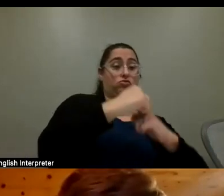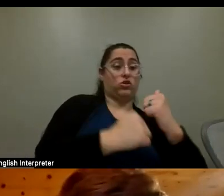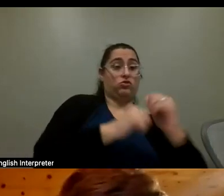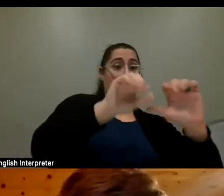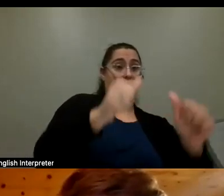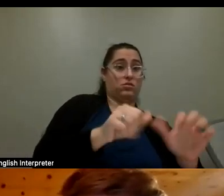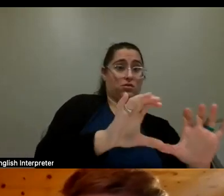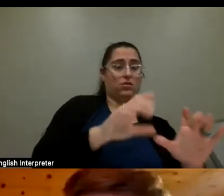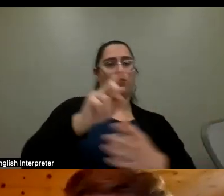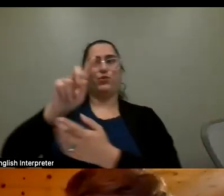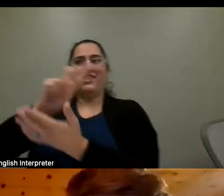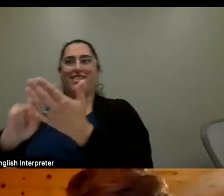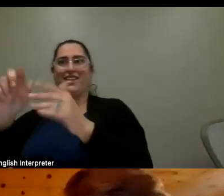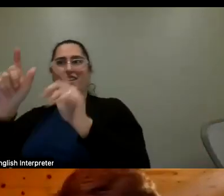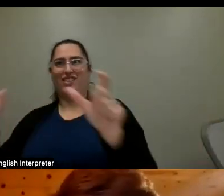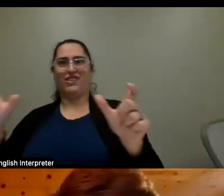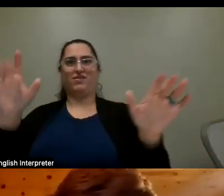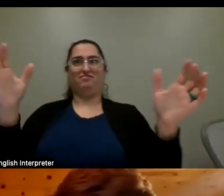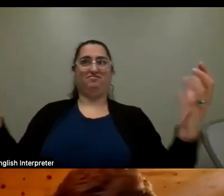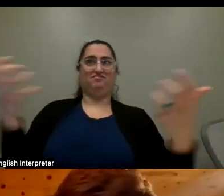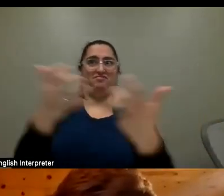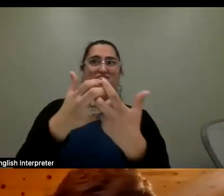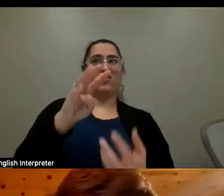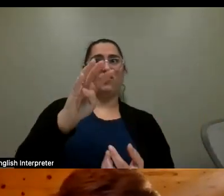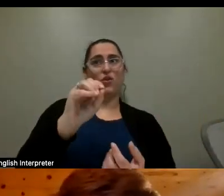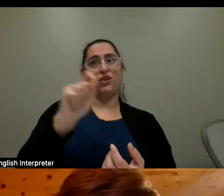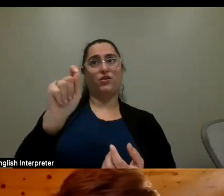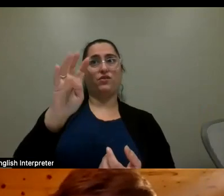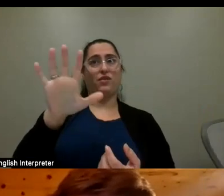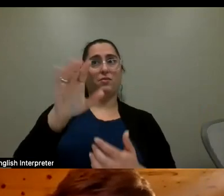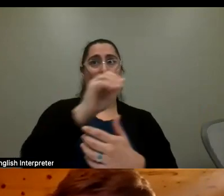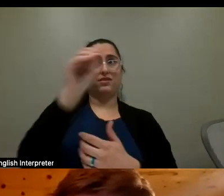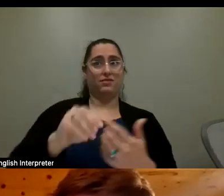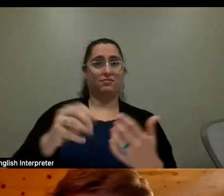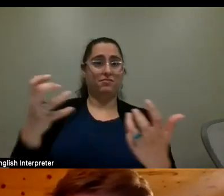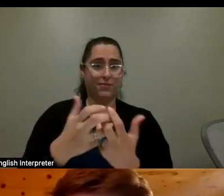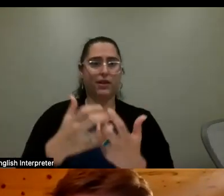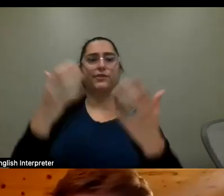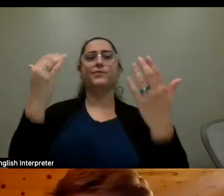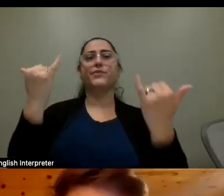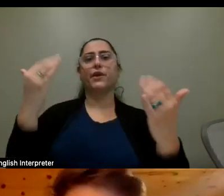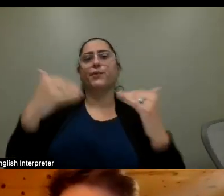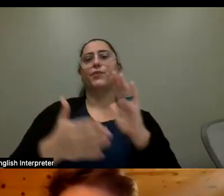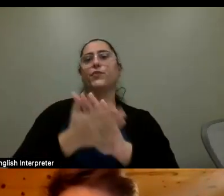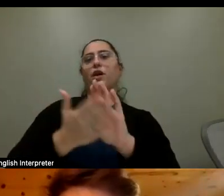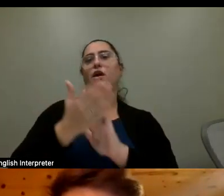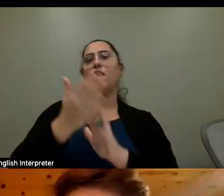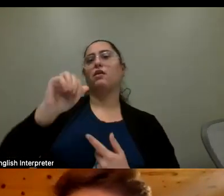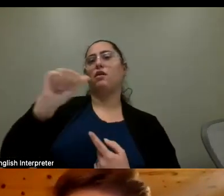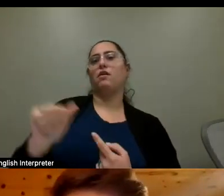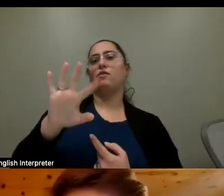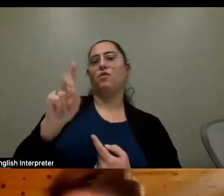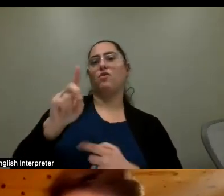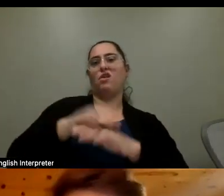validation. So we're going to run AlphaFold with 3 recycles on all of the sequences. and it's going to take about 30